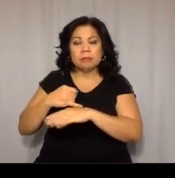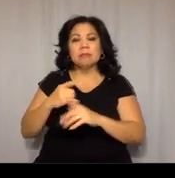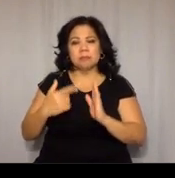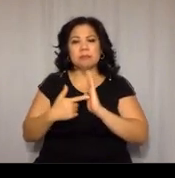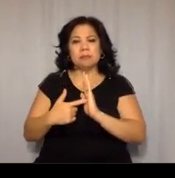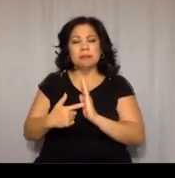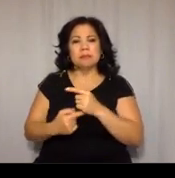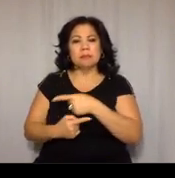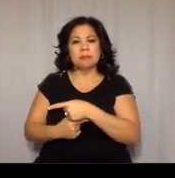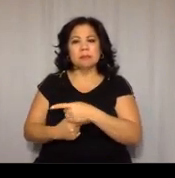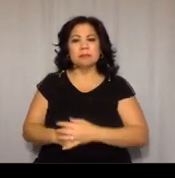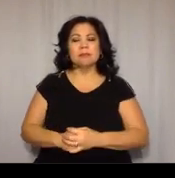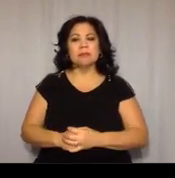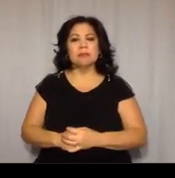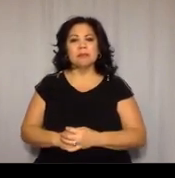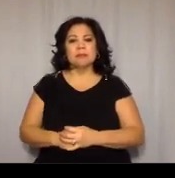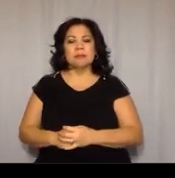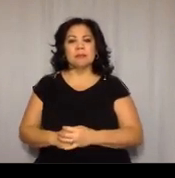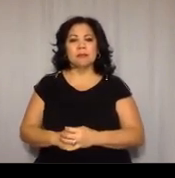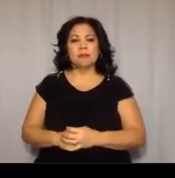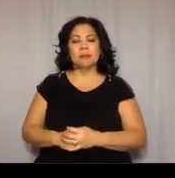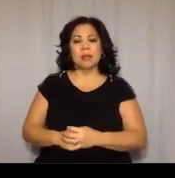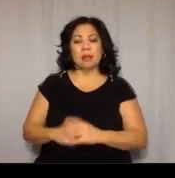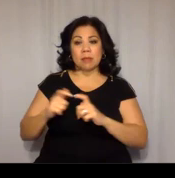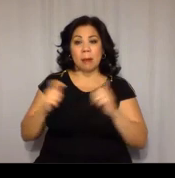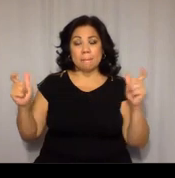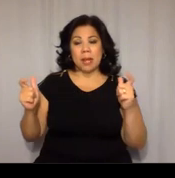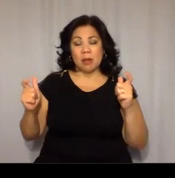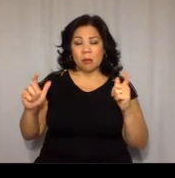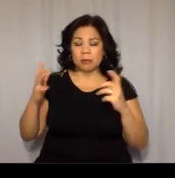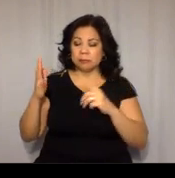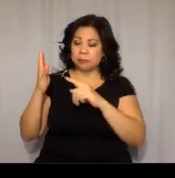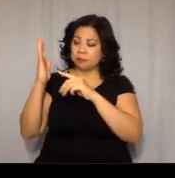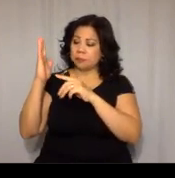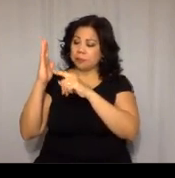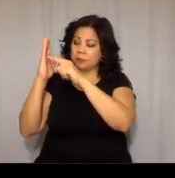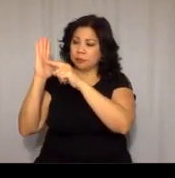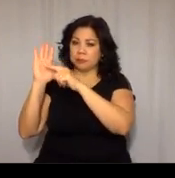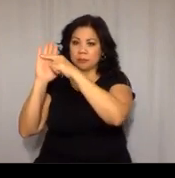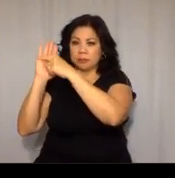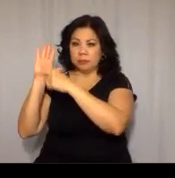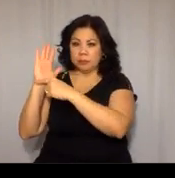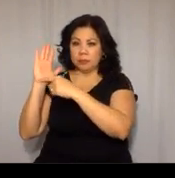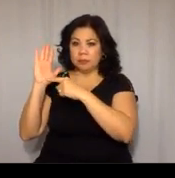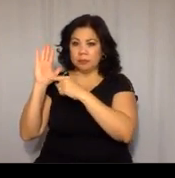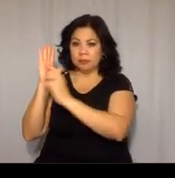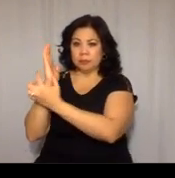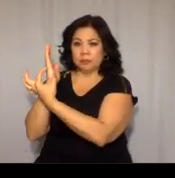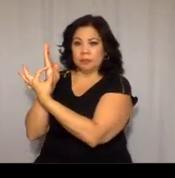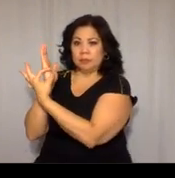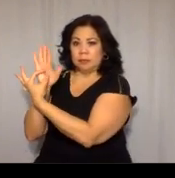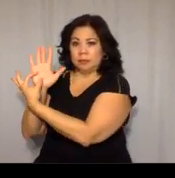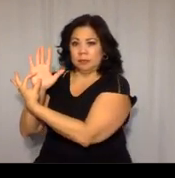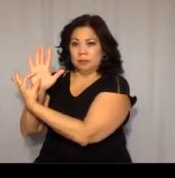go. I'm going to just put the big one kind of off the paper and make kind of like a half